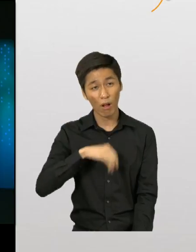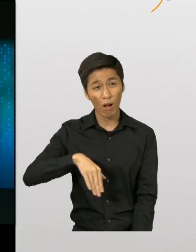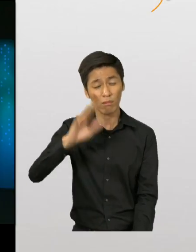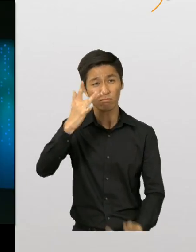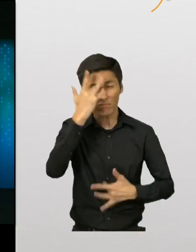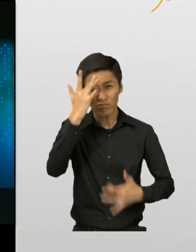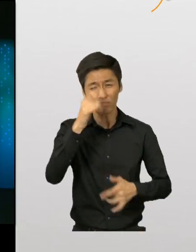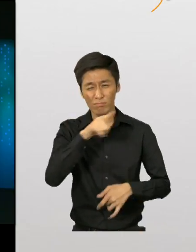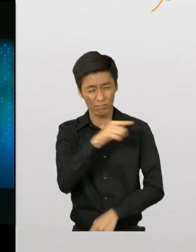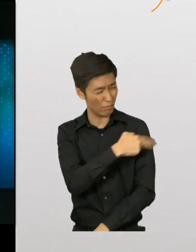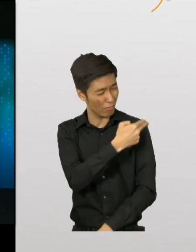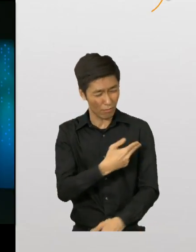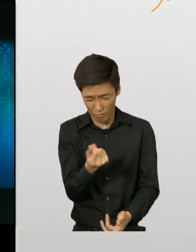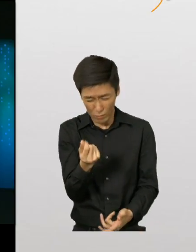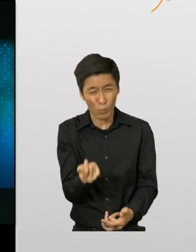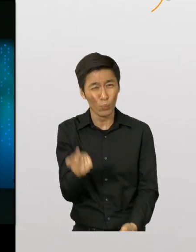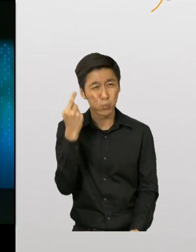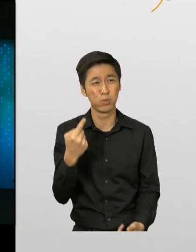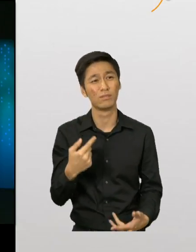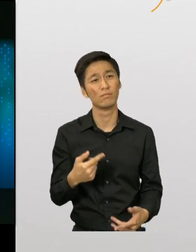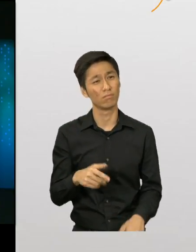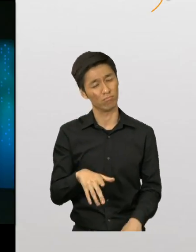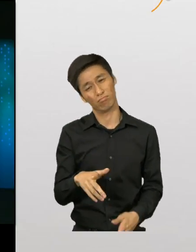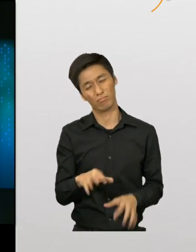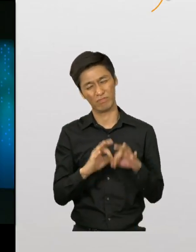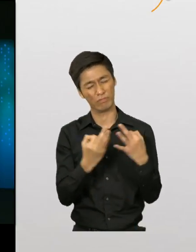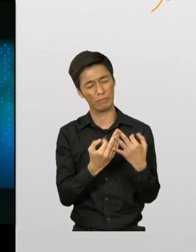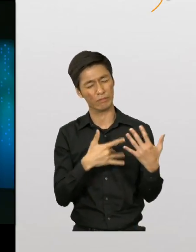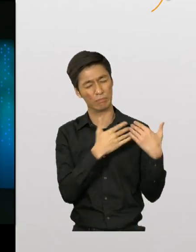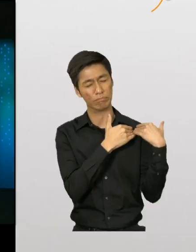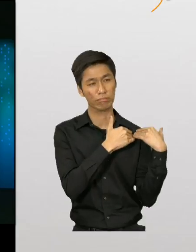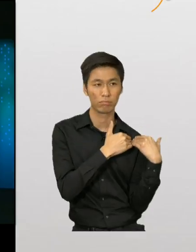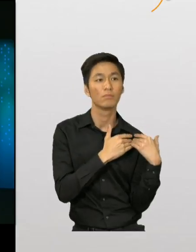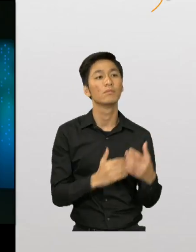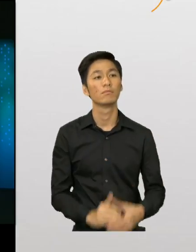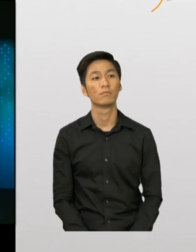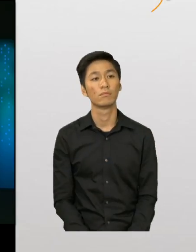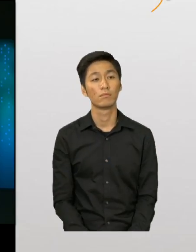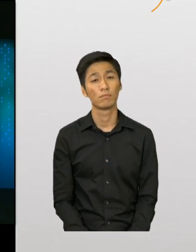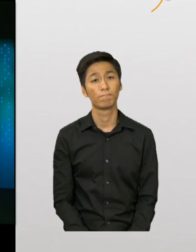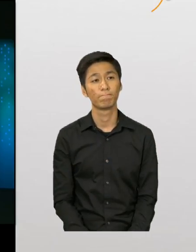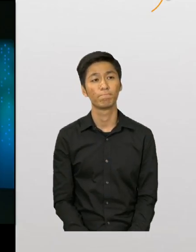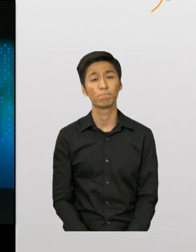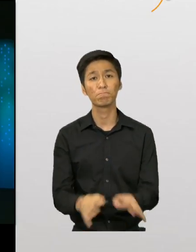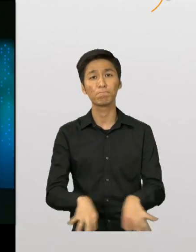can be unpredictable and significant, and your family can be a burden on your family.